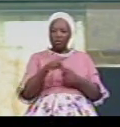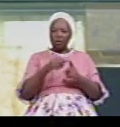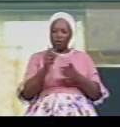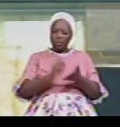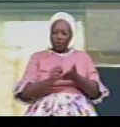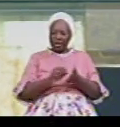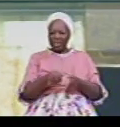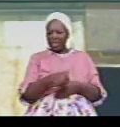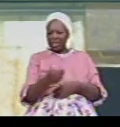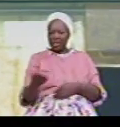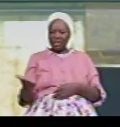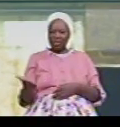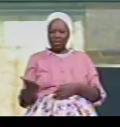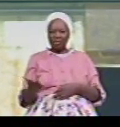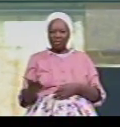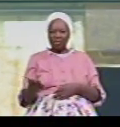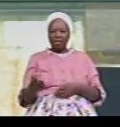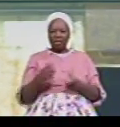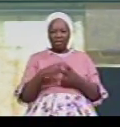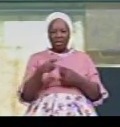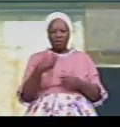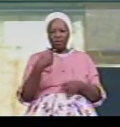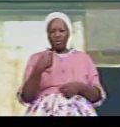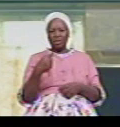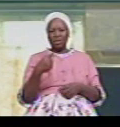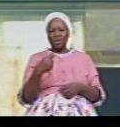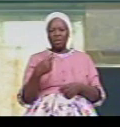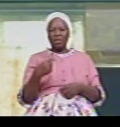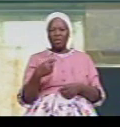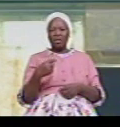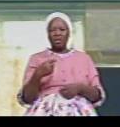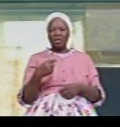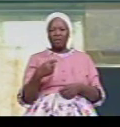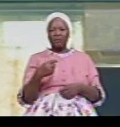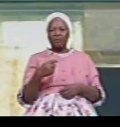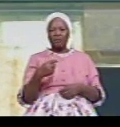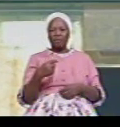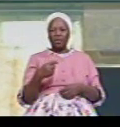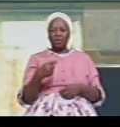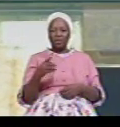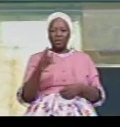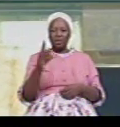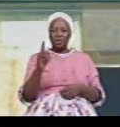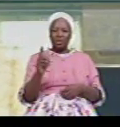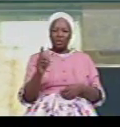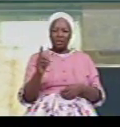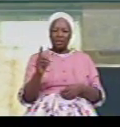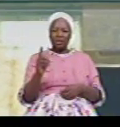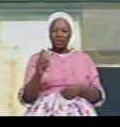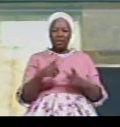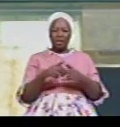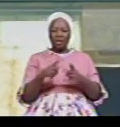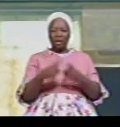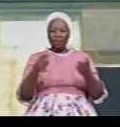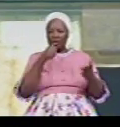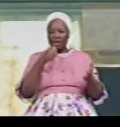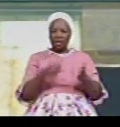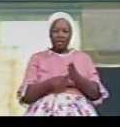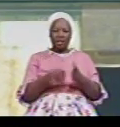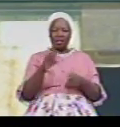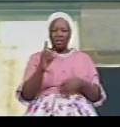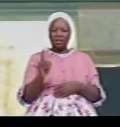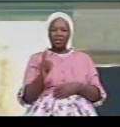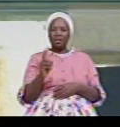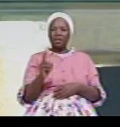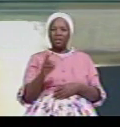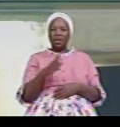anything, you say DV, capital D, capital V, is the